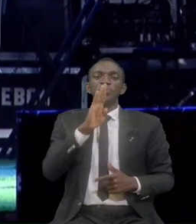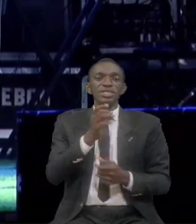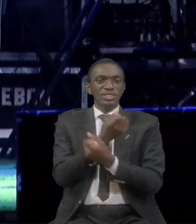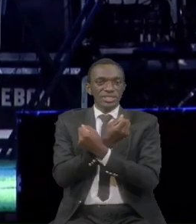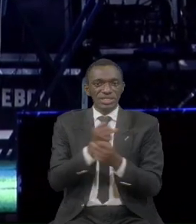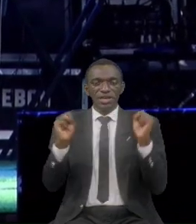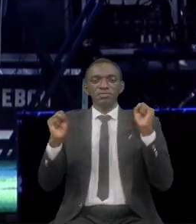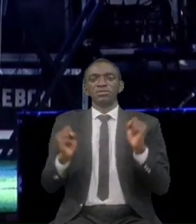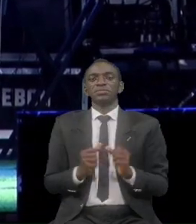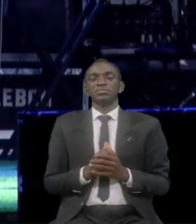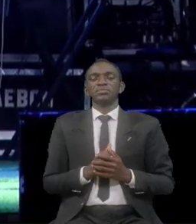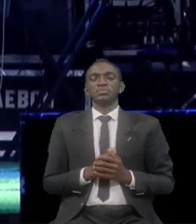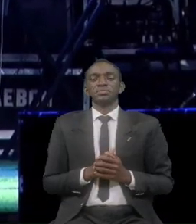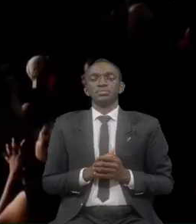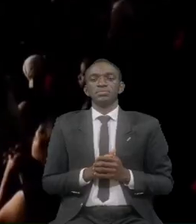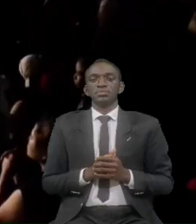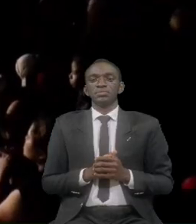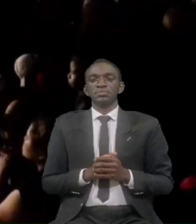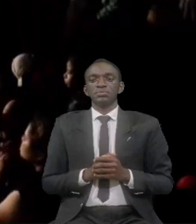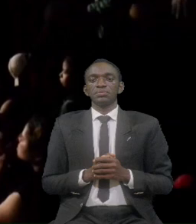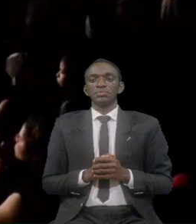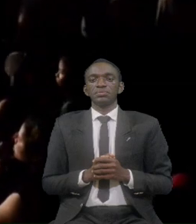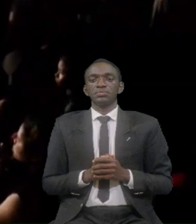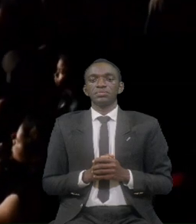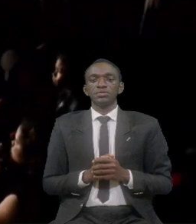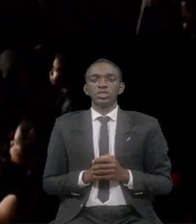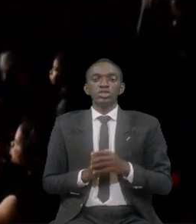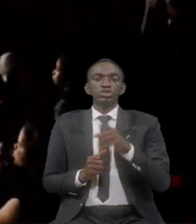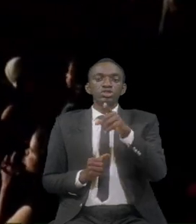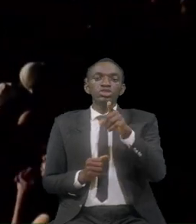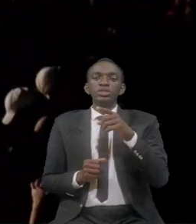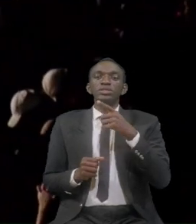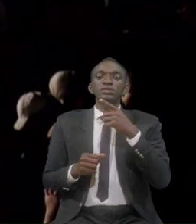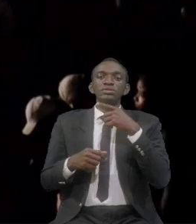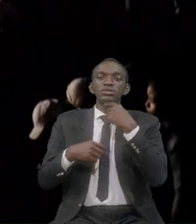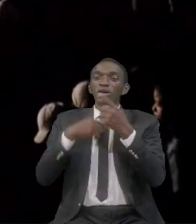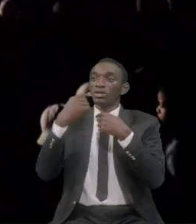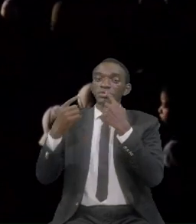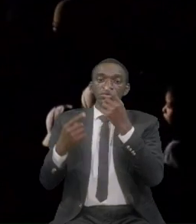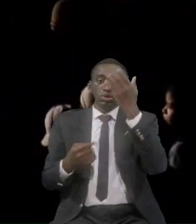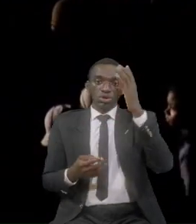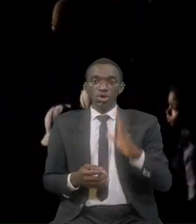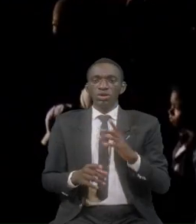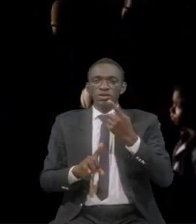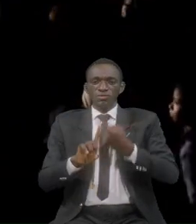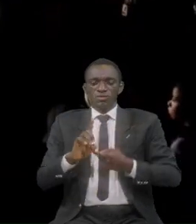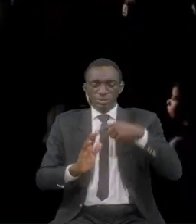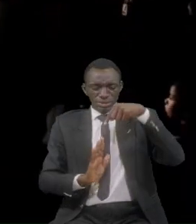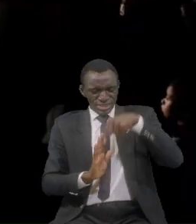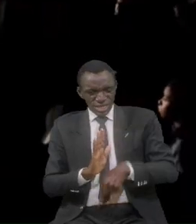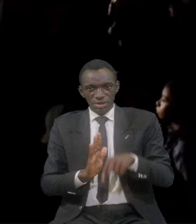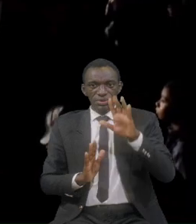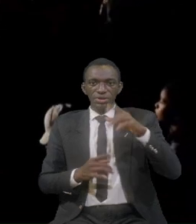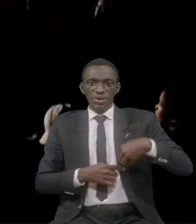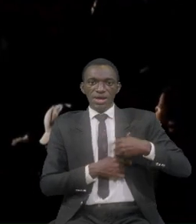sa pangalan ni Jesus mamaluwas. You're telling God from the depth of your heart. Ingnang ginugikan sa imo kasing-kasing mutuo ako.